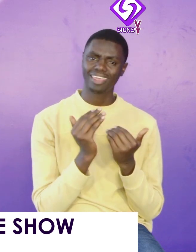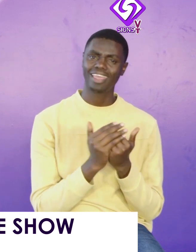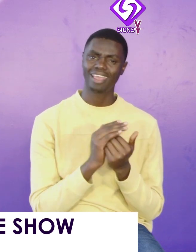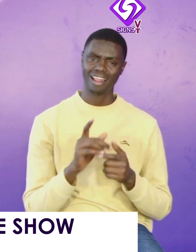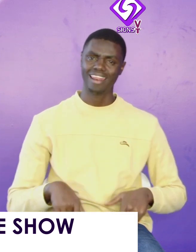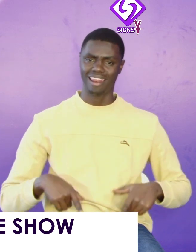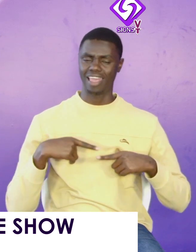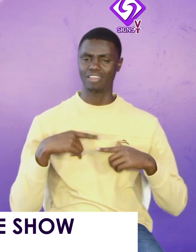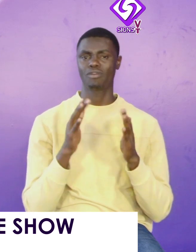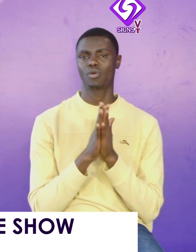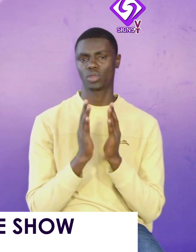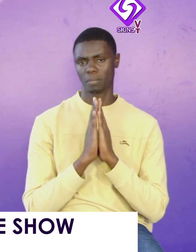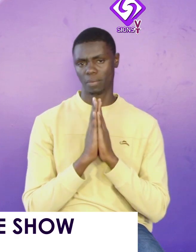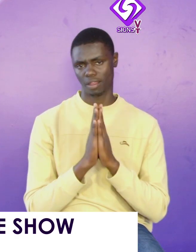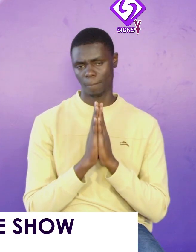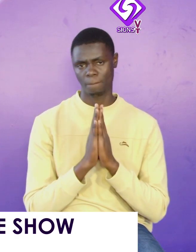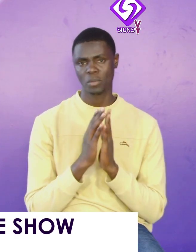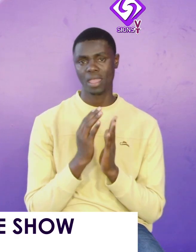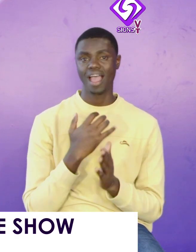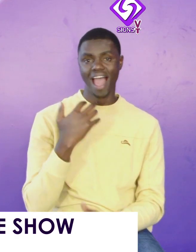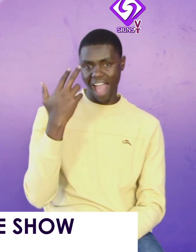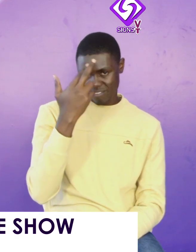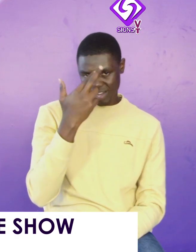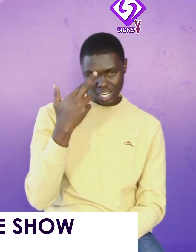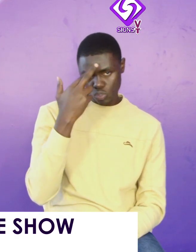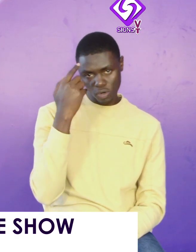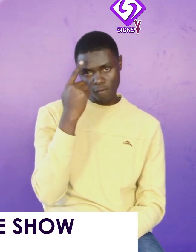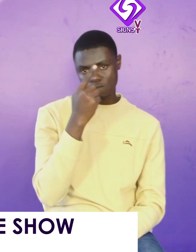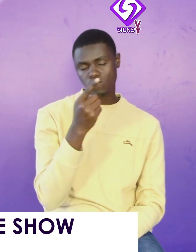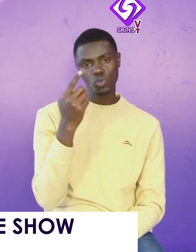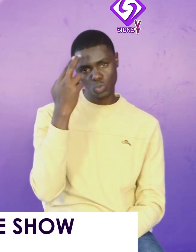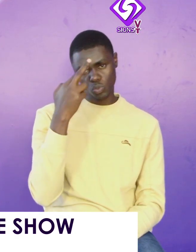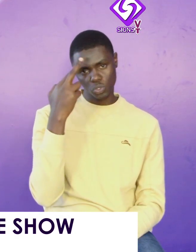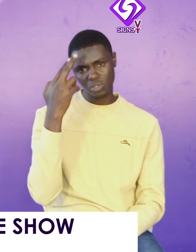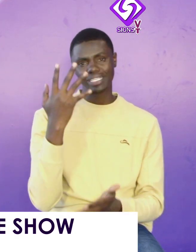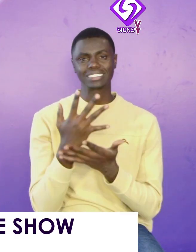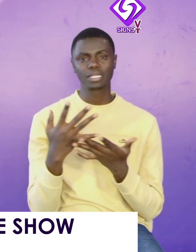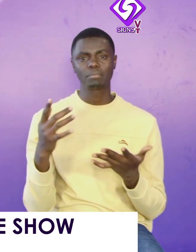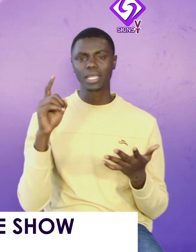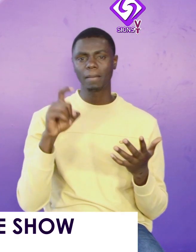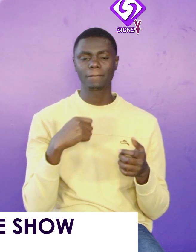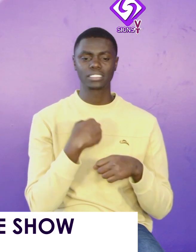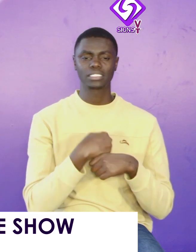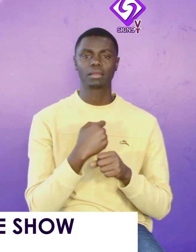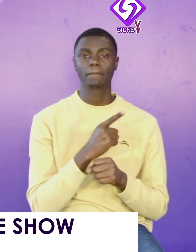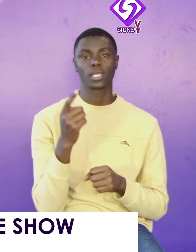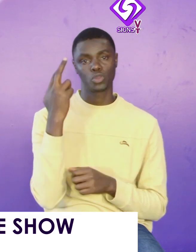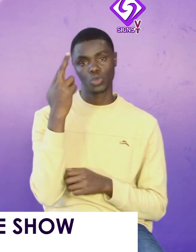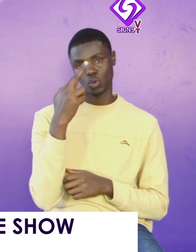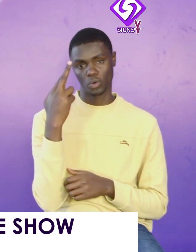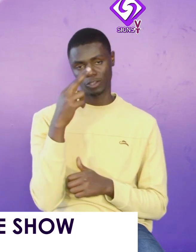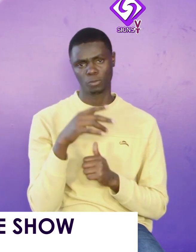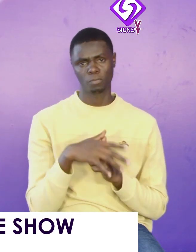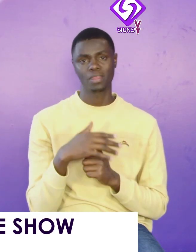care. There is a reason for you to reason. Something should make you reason for a moment. Of course,